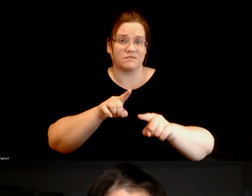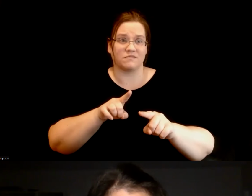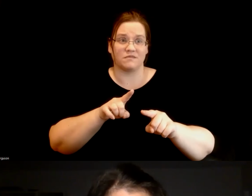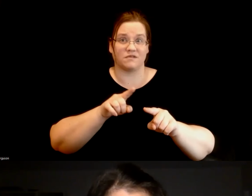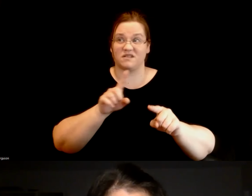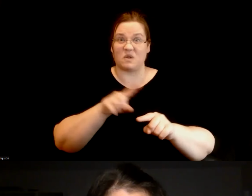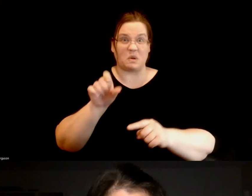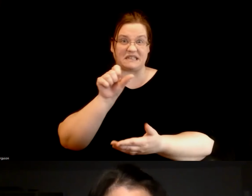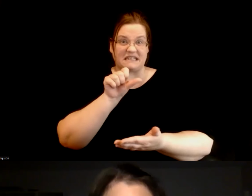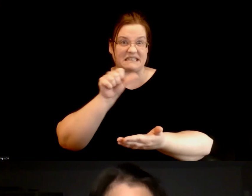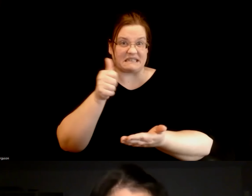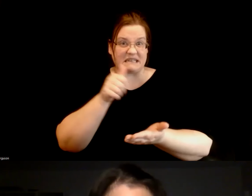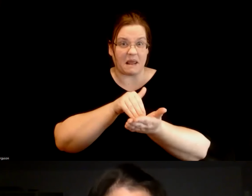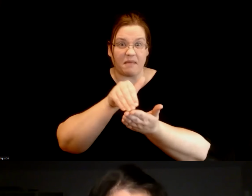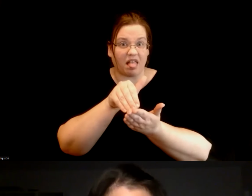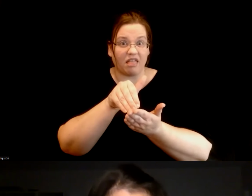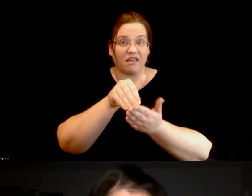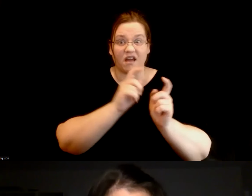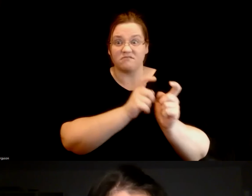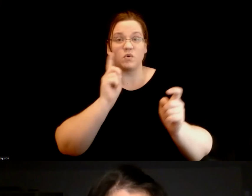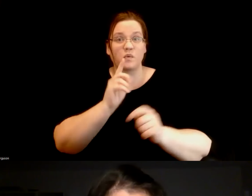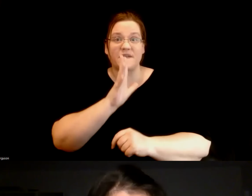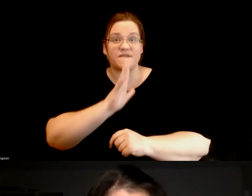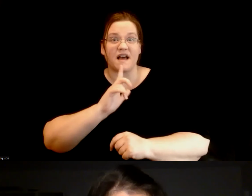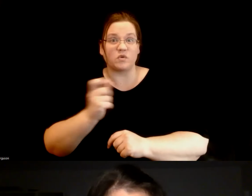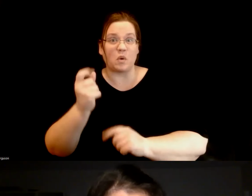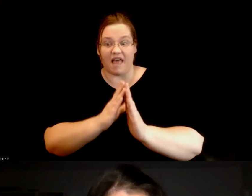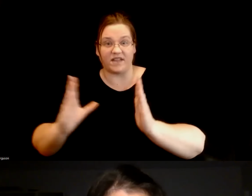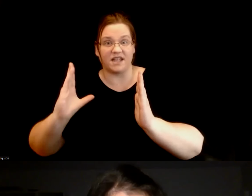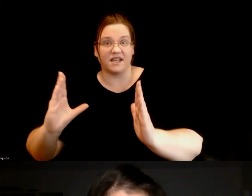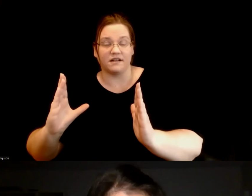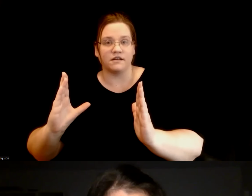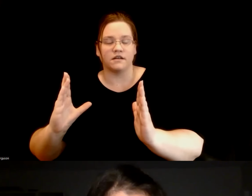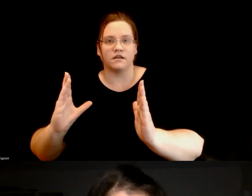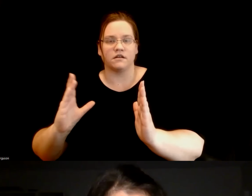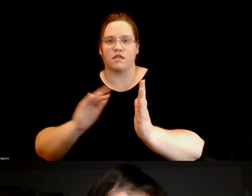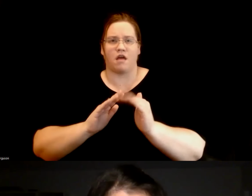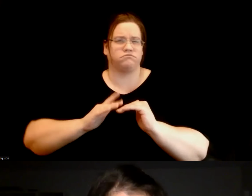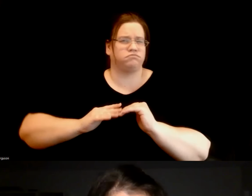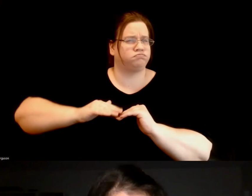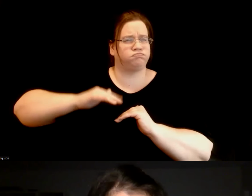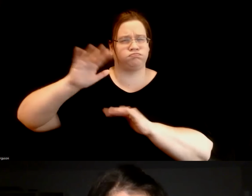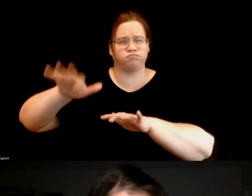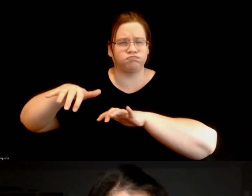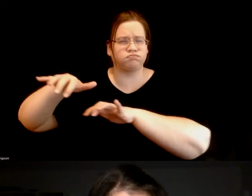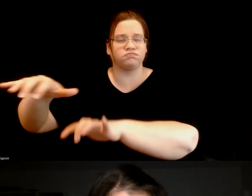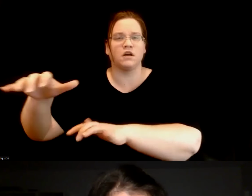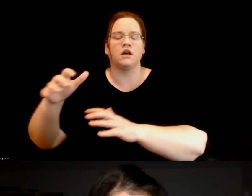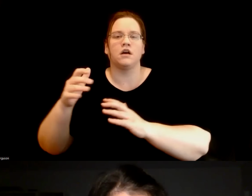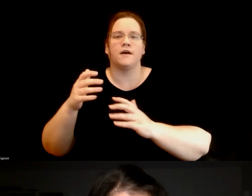to 5 to 11-year-olds, and even more millions and millions of doses given in the ages above. We just have